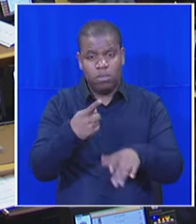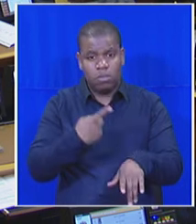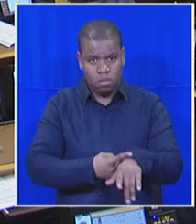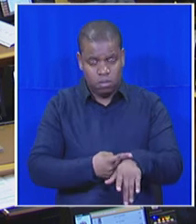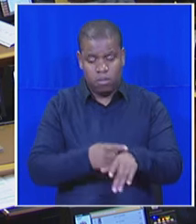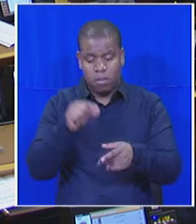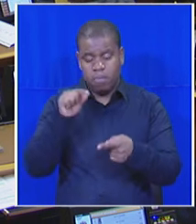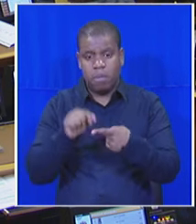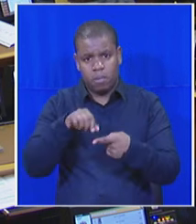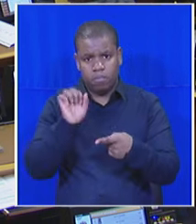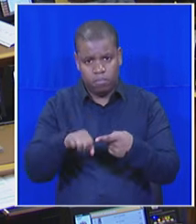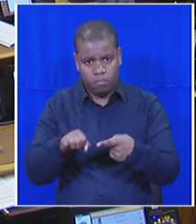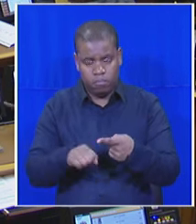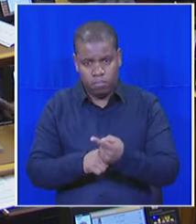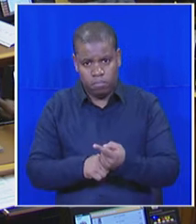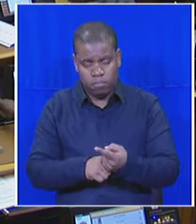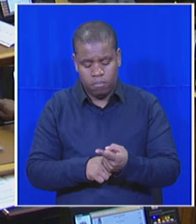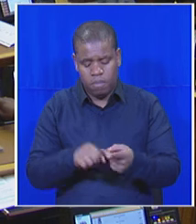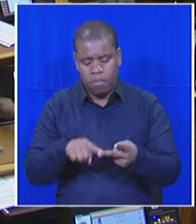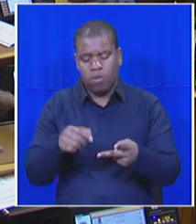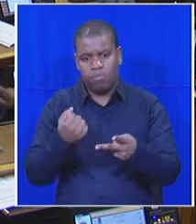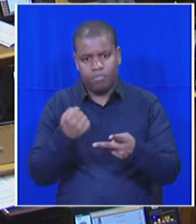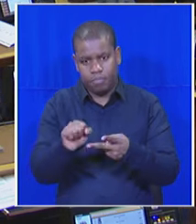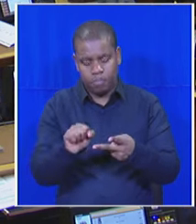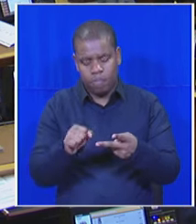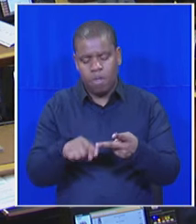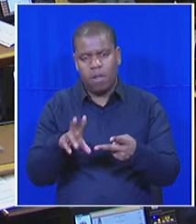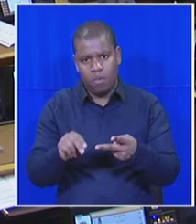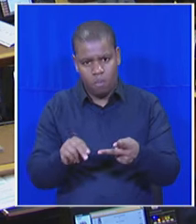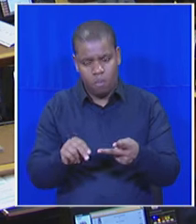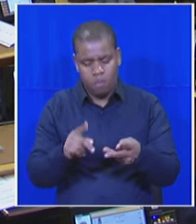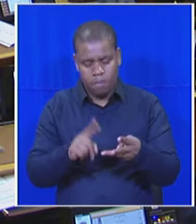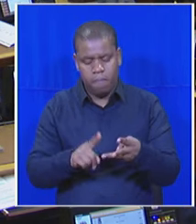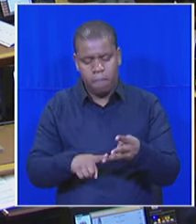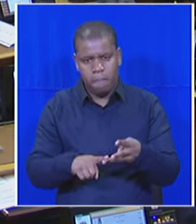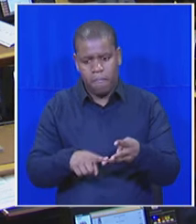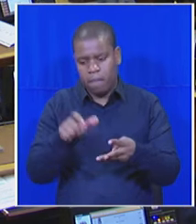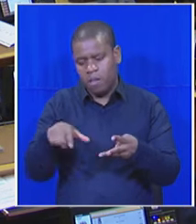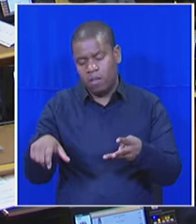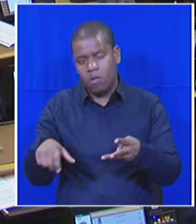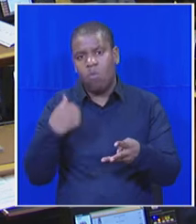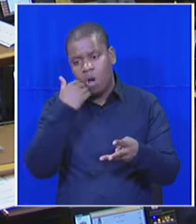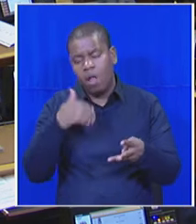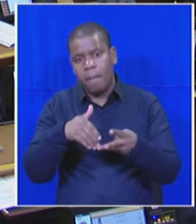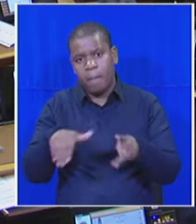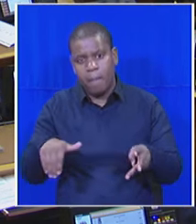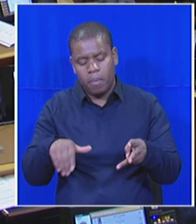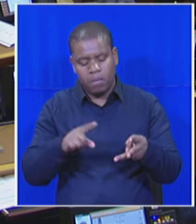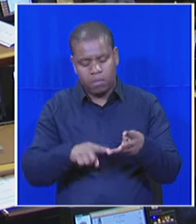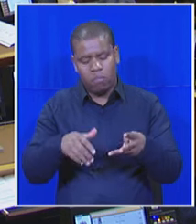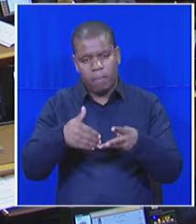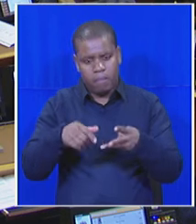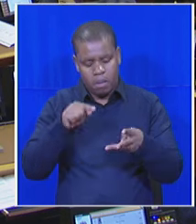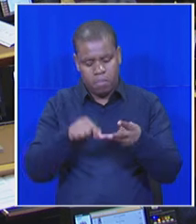the yes button. Those against the no button. Those wishing to abstain should press the abstain